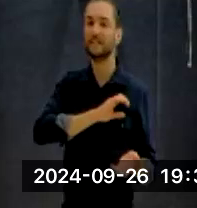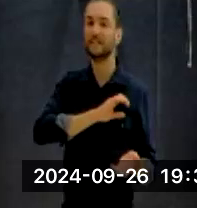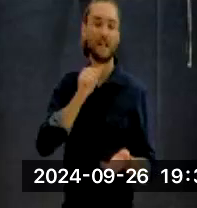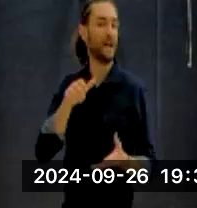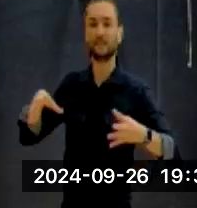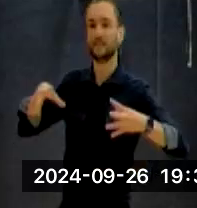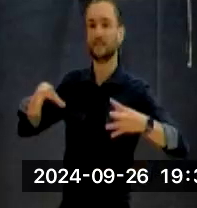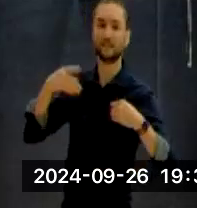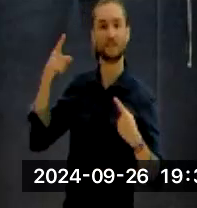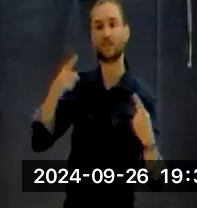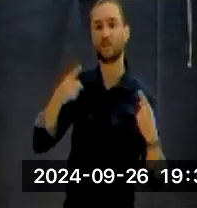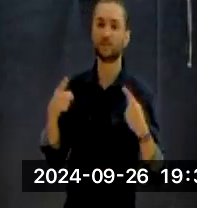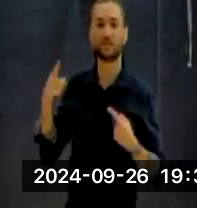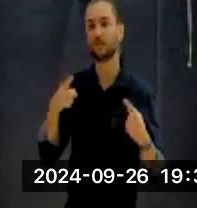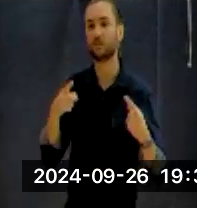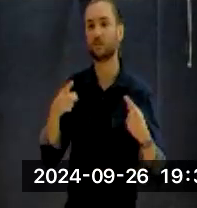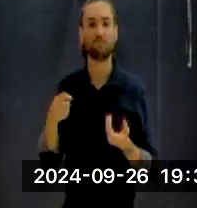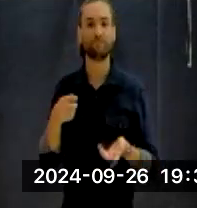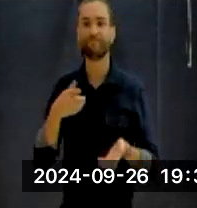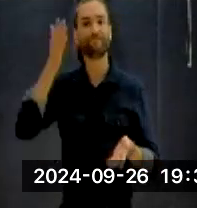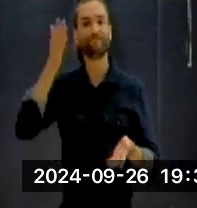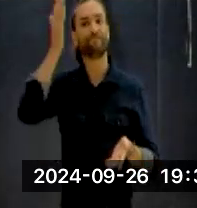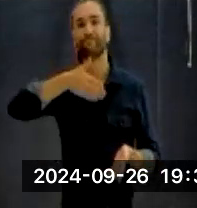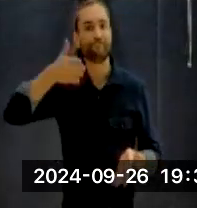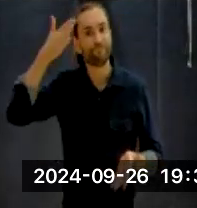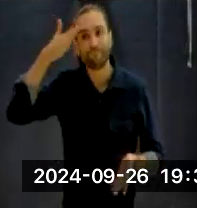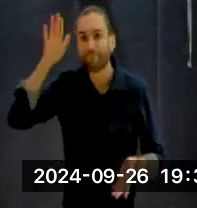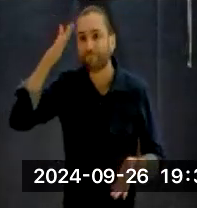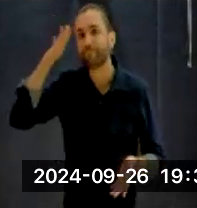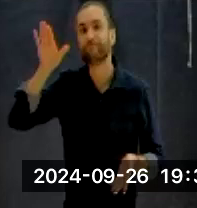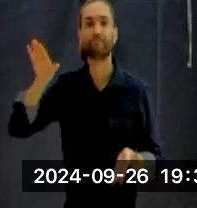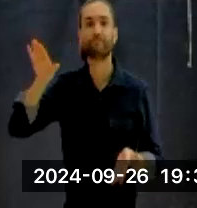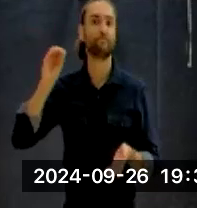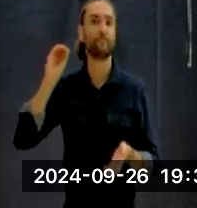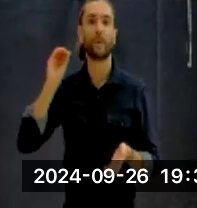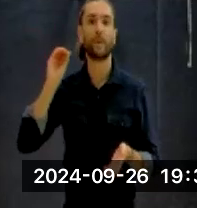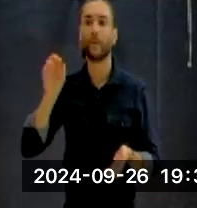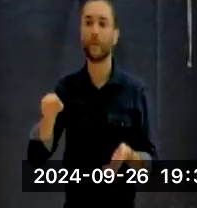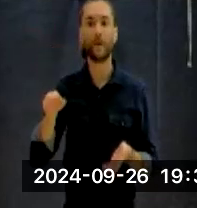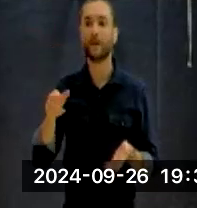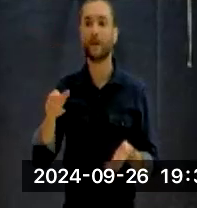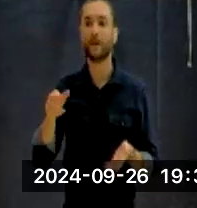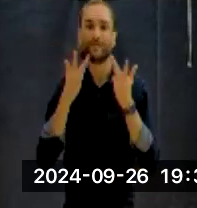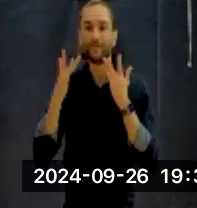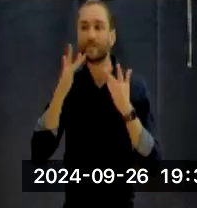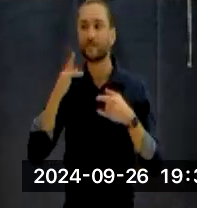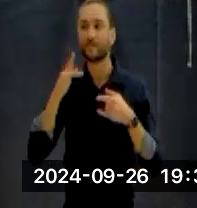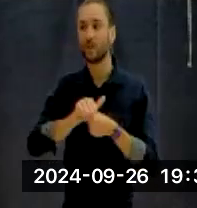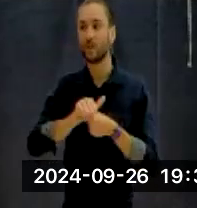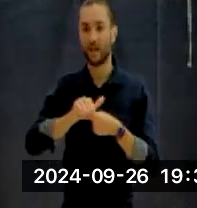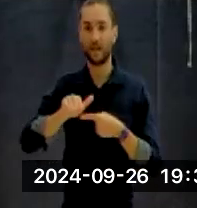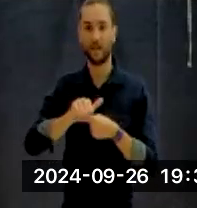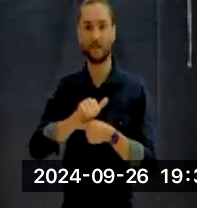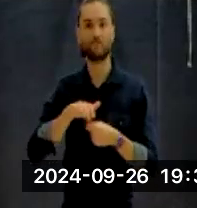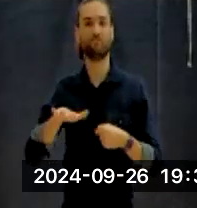or were not unaware or don't have the training to understand that every